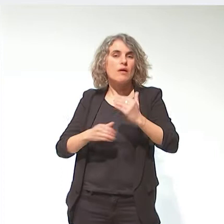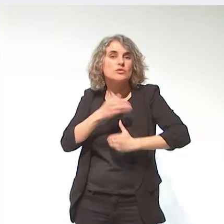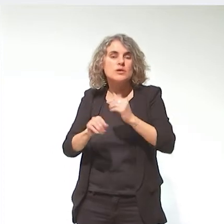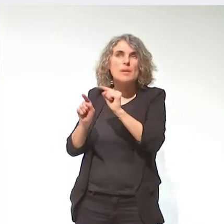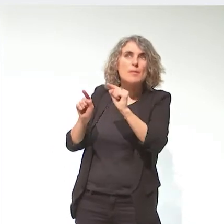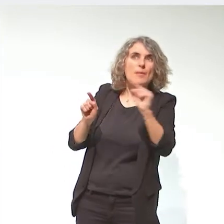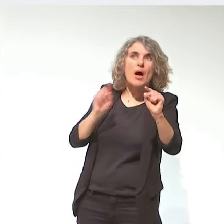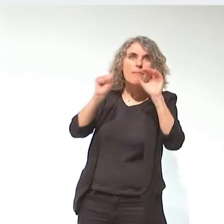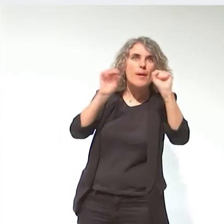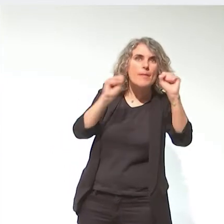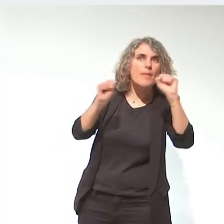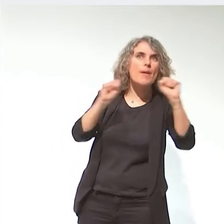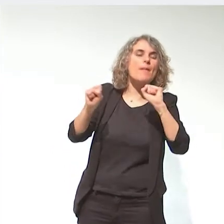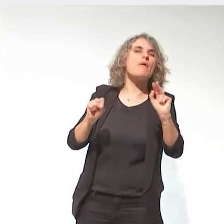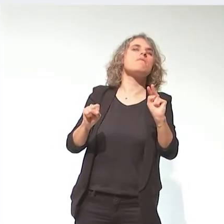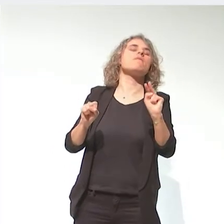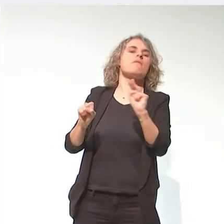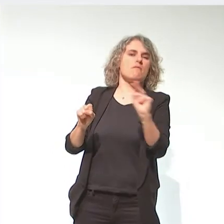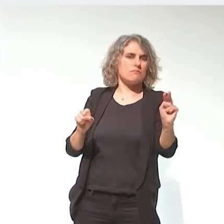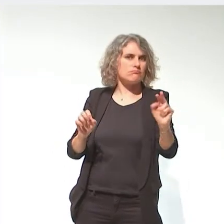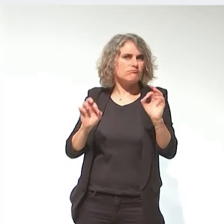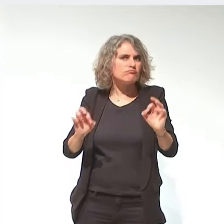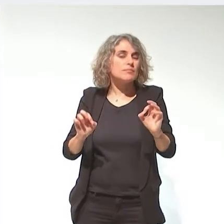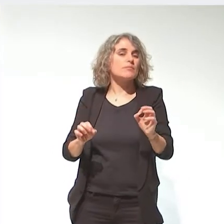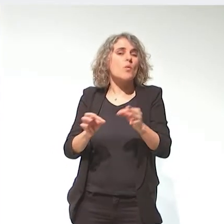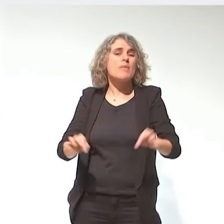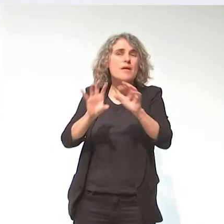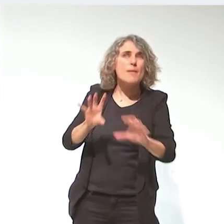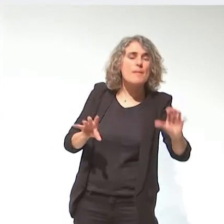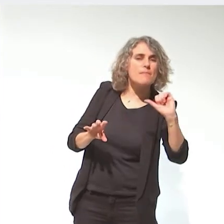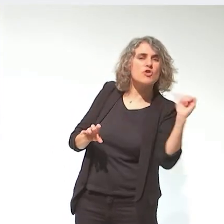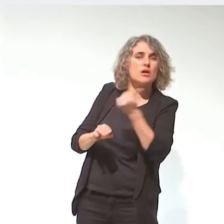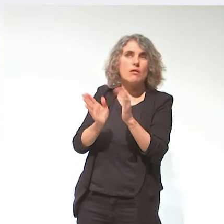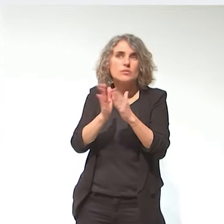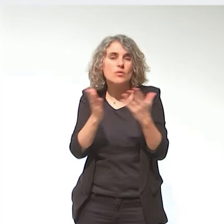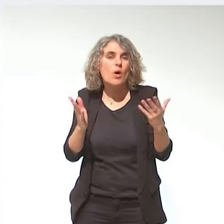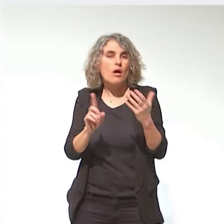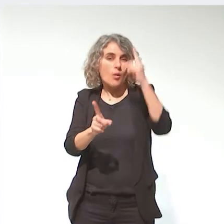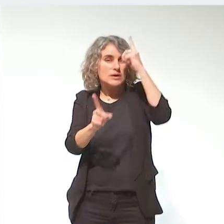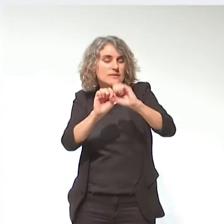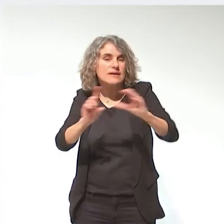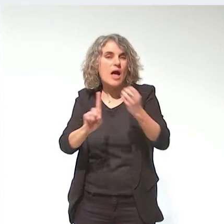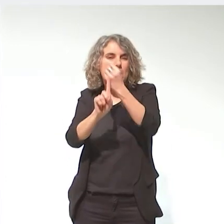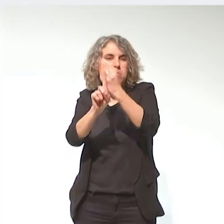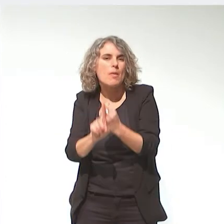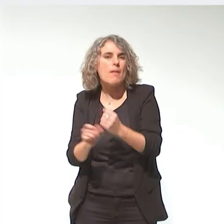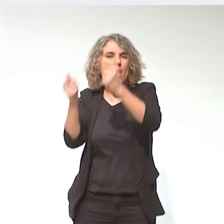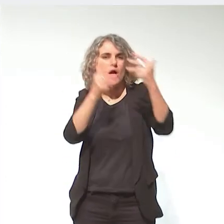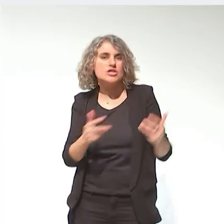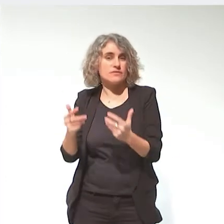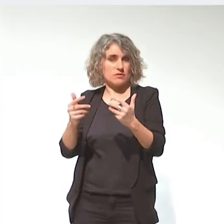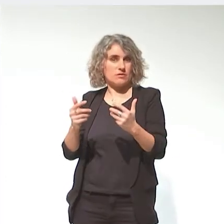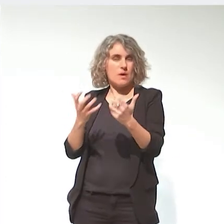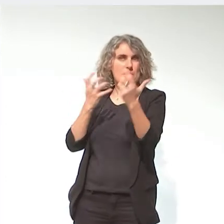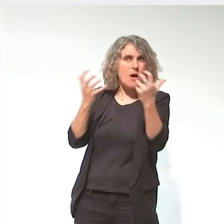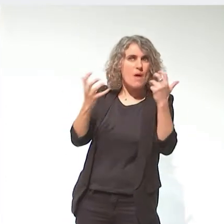by 2024 targets for increasing the employment rate of persons with disabilities. We